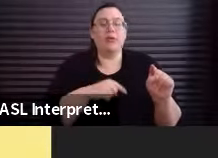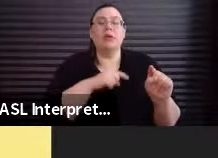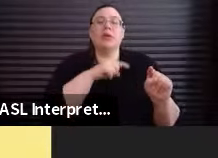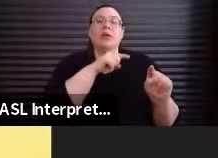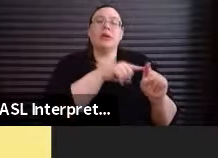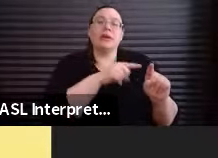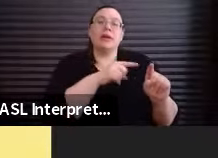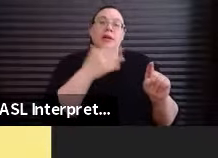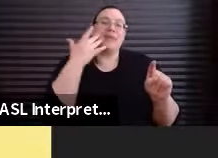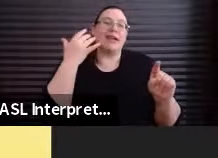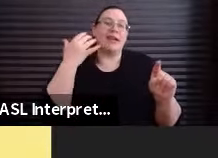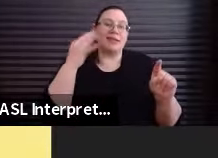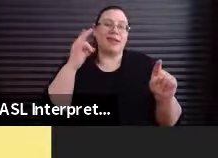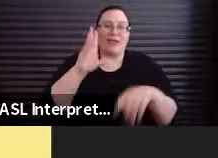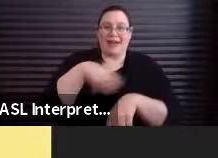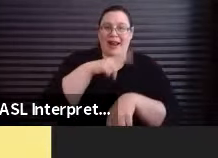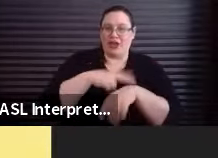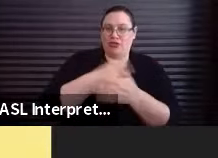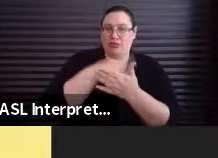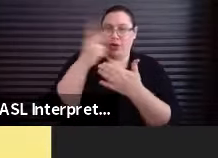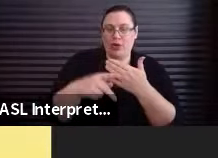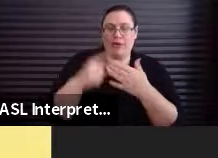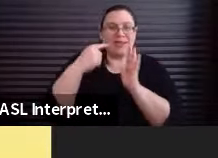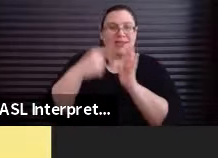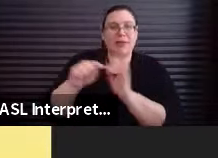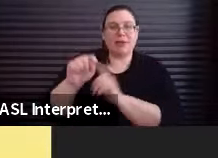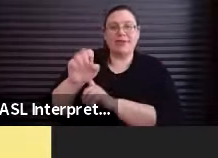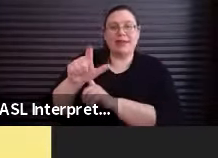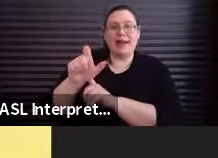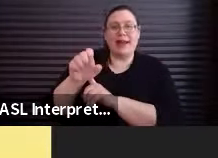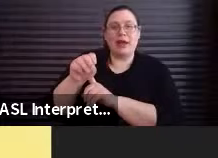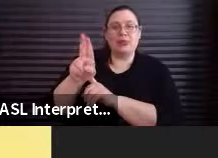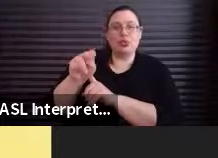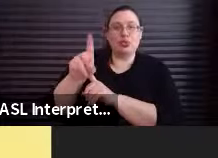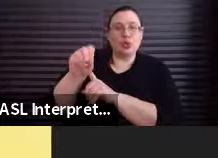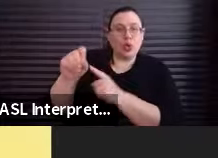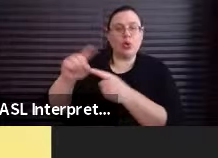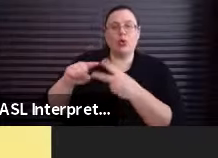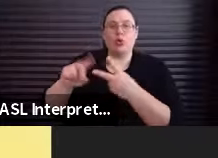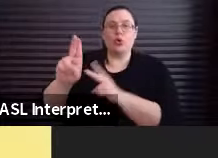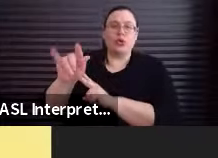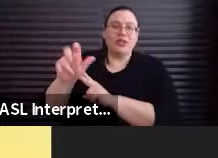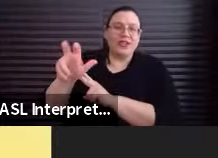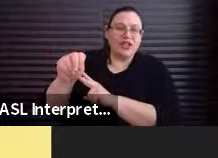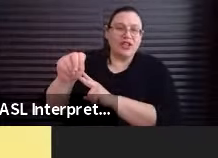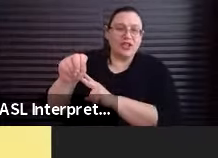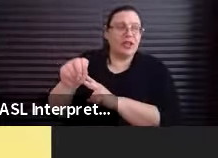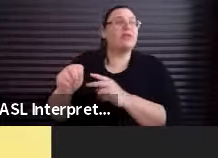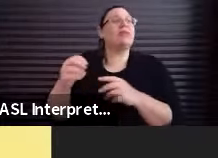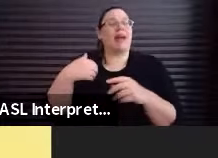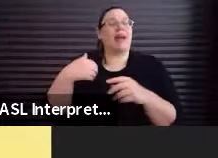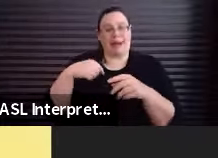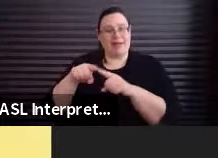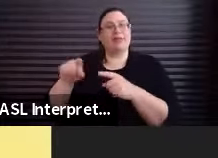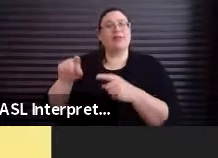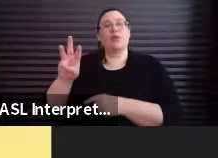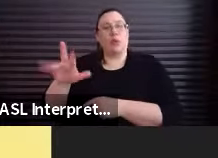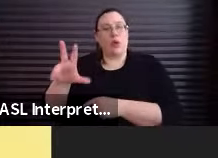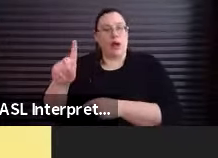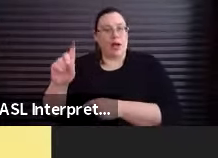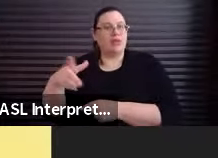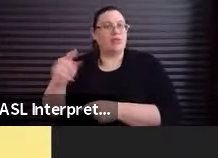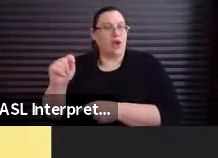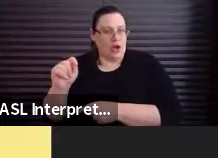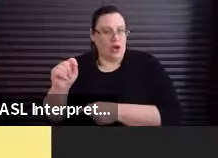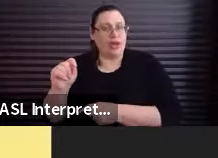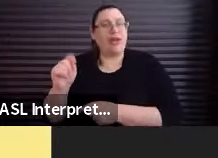the program, national program like Telemundo and Univision. There's also Wild Spot. They do get